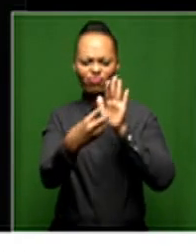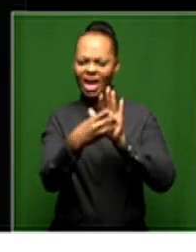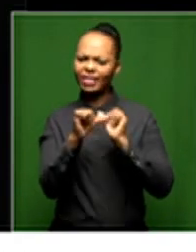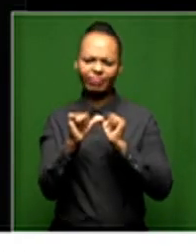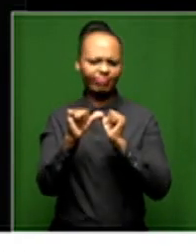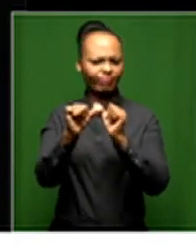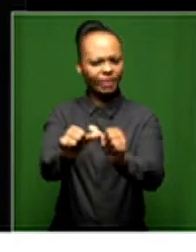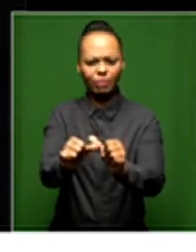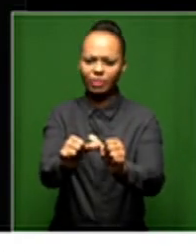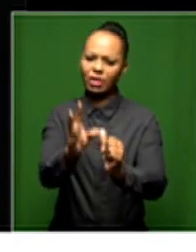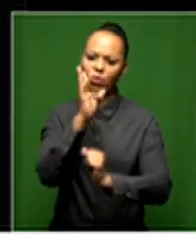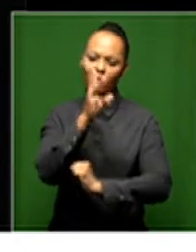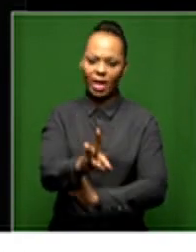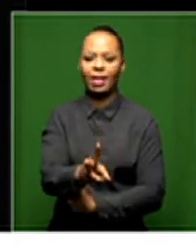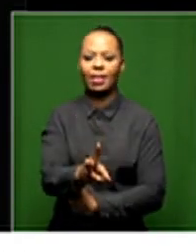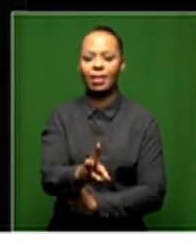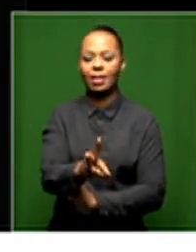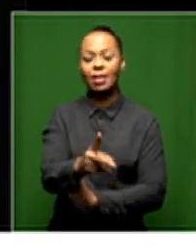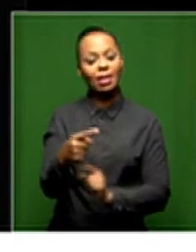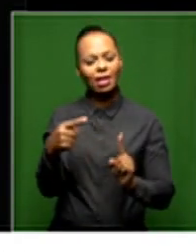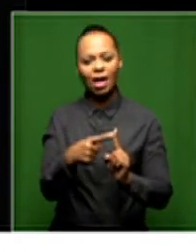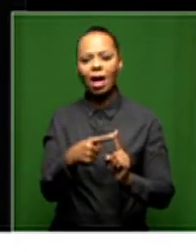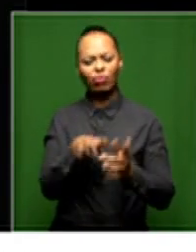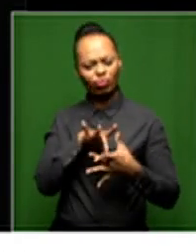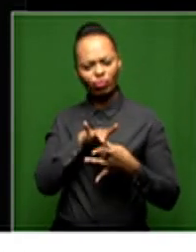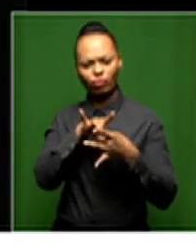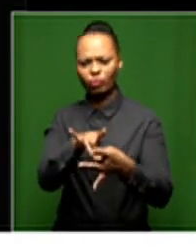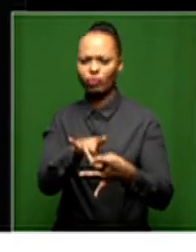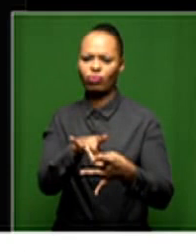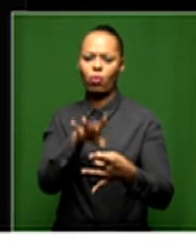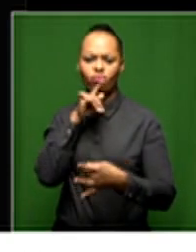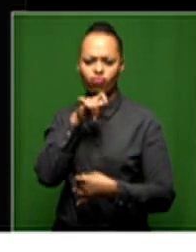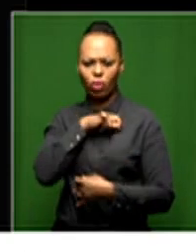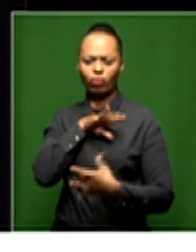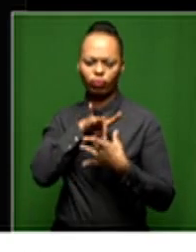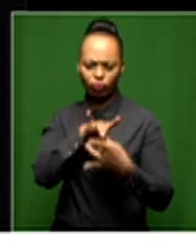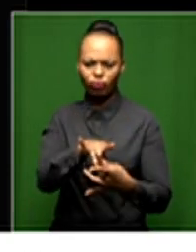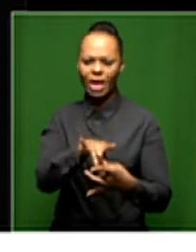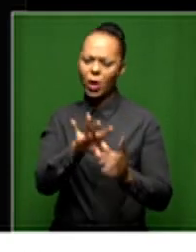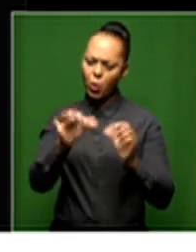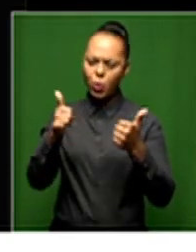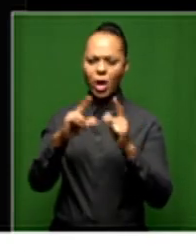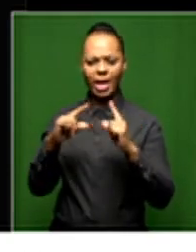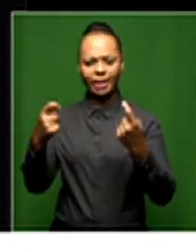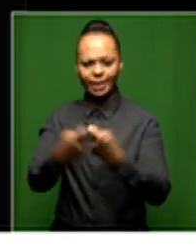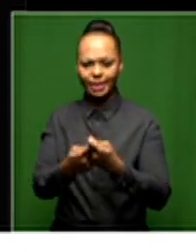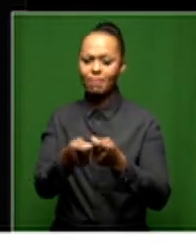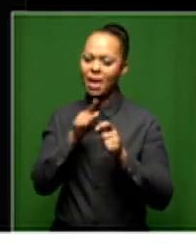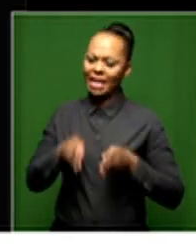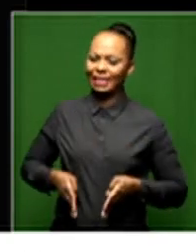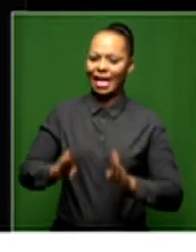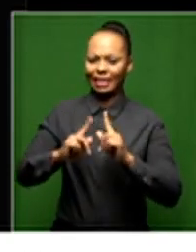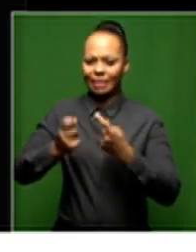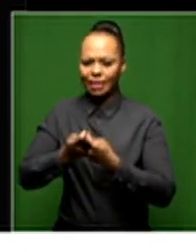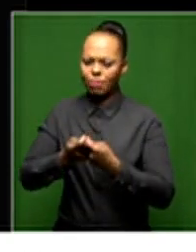continuing. He had a very loyal and good team, a street team that continued to make the